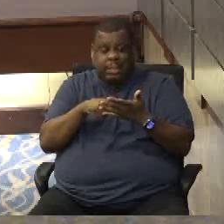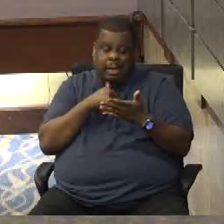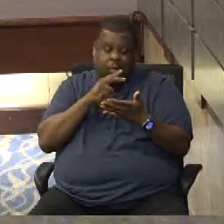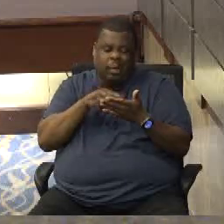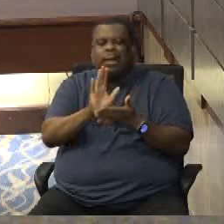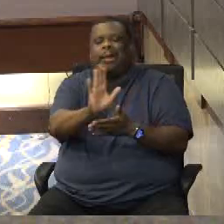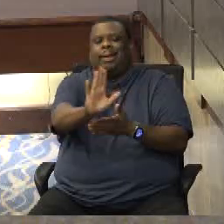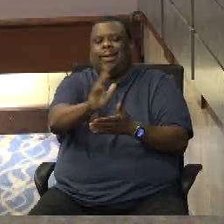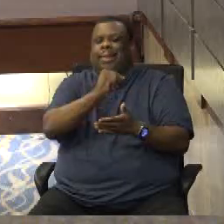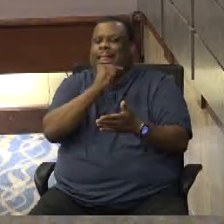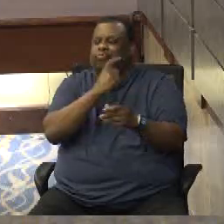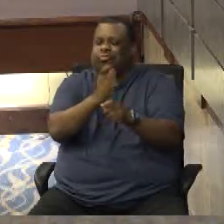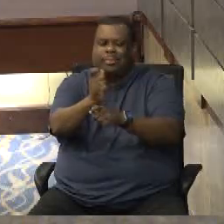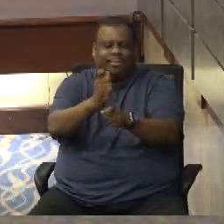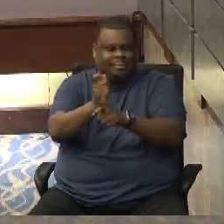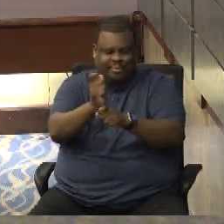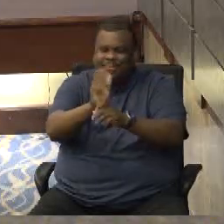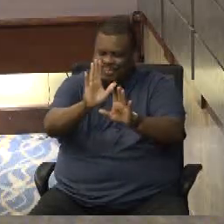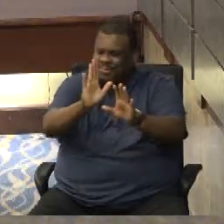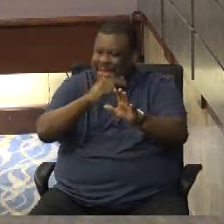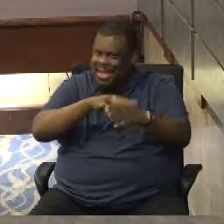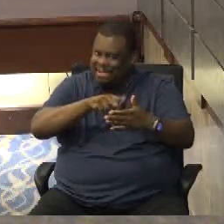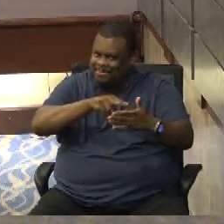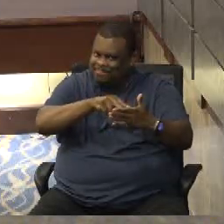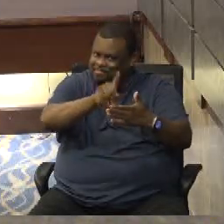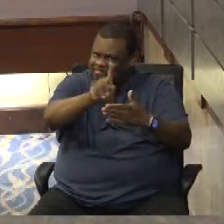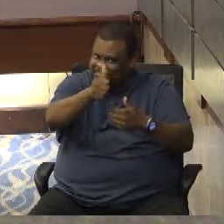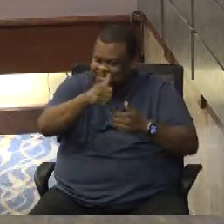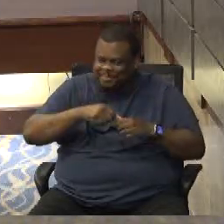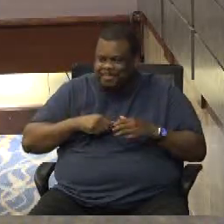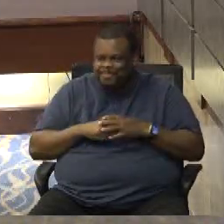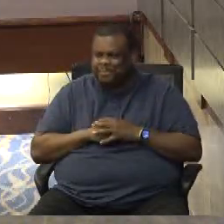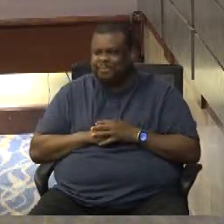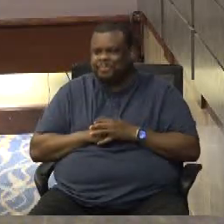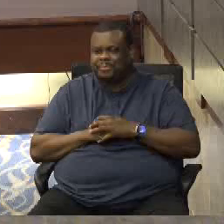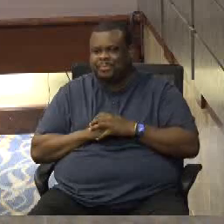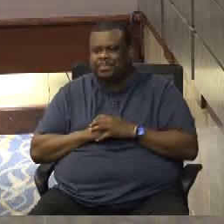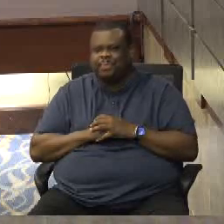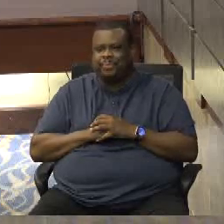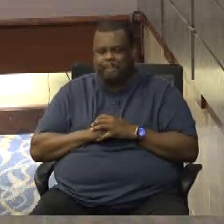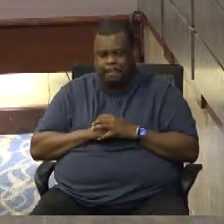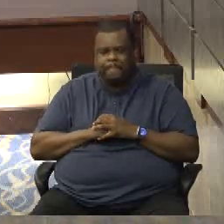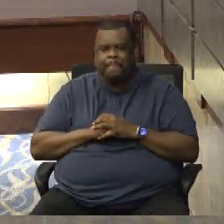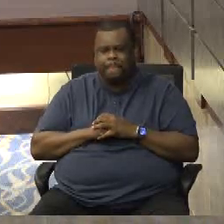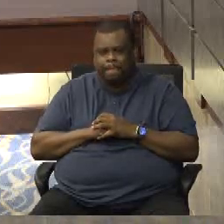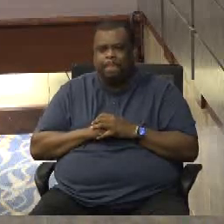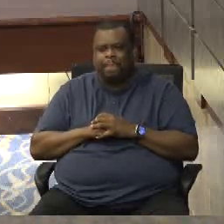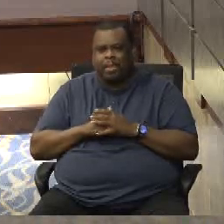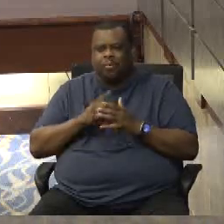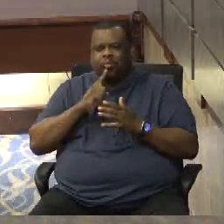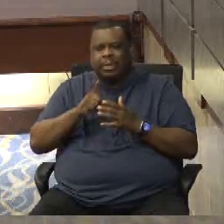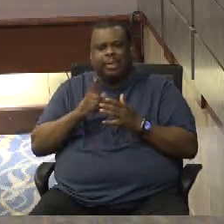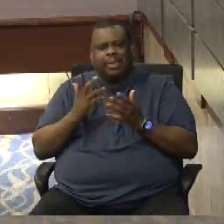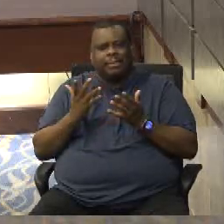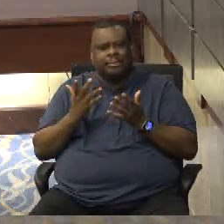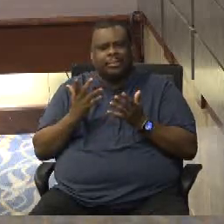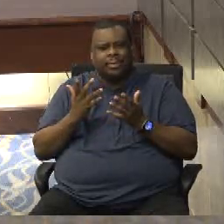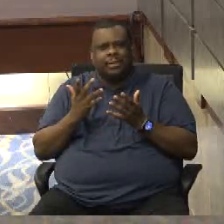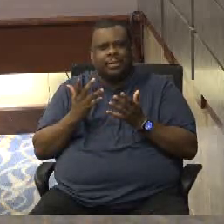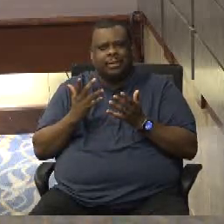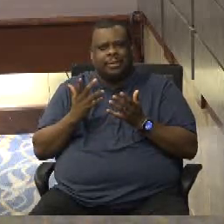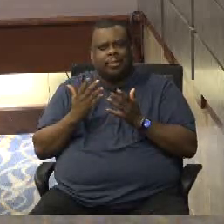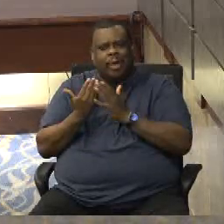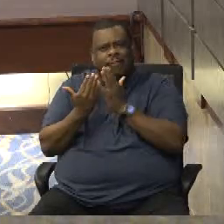my goodness. Shameless plug. No, I'm just kidding. But I think that that's one of those things that as we reintroduce the story and